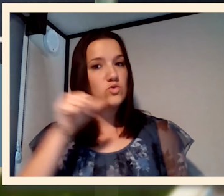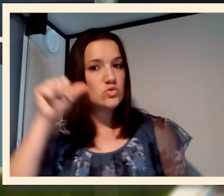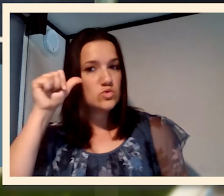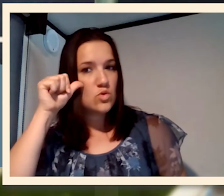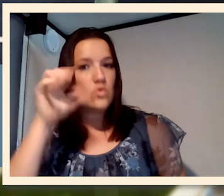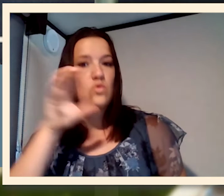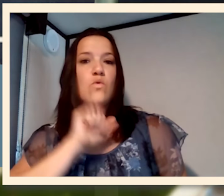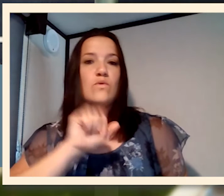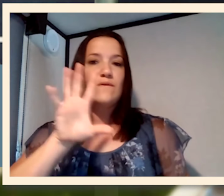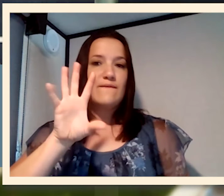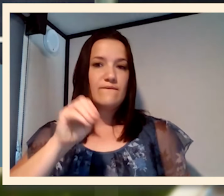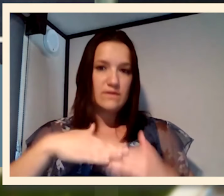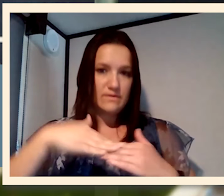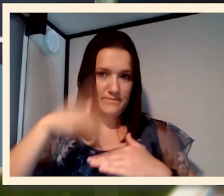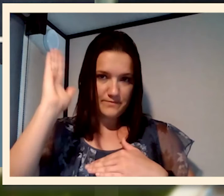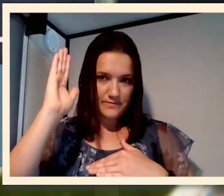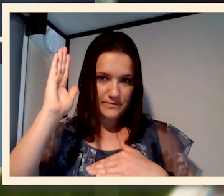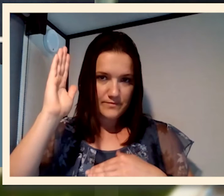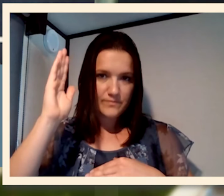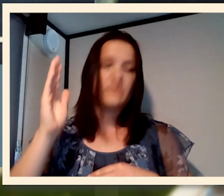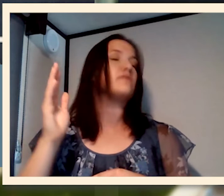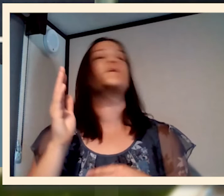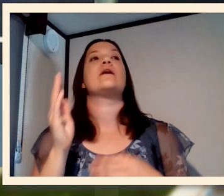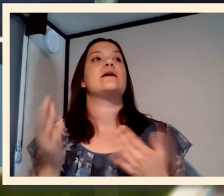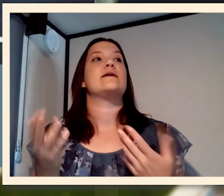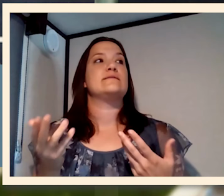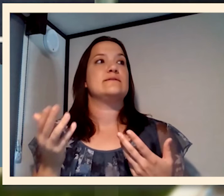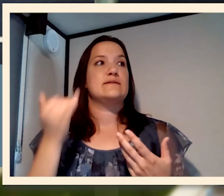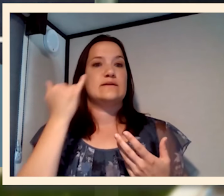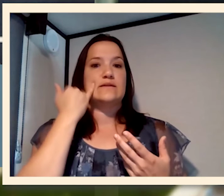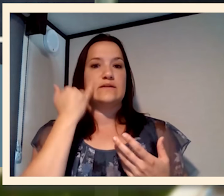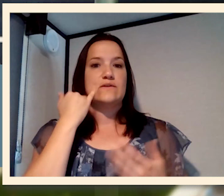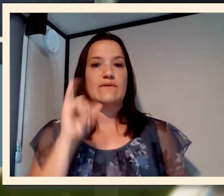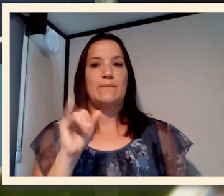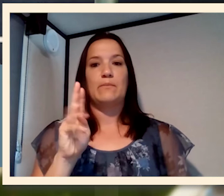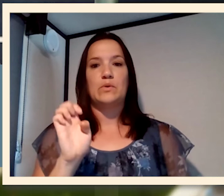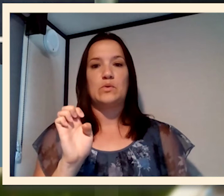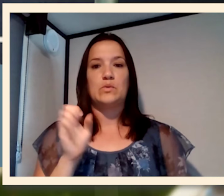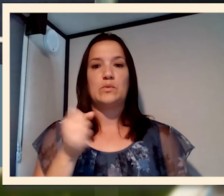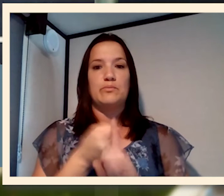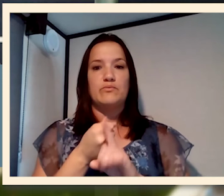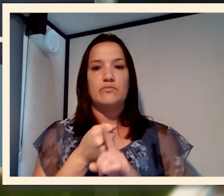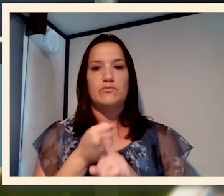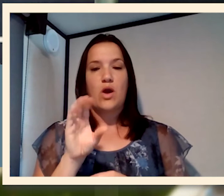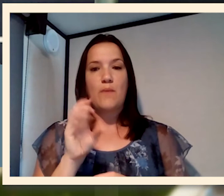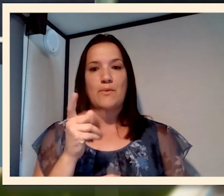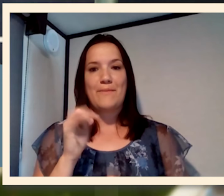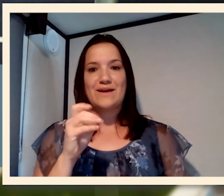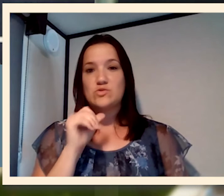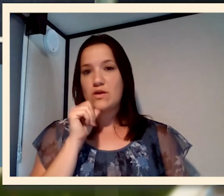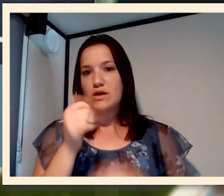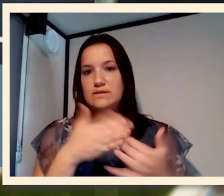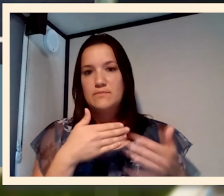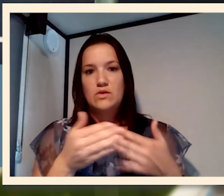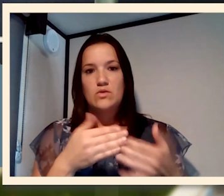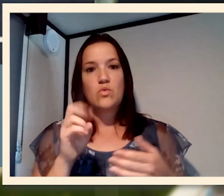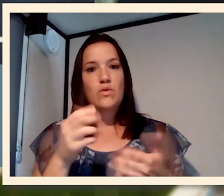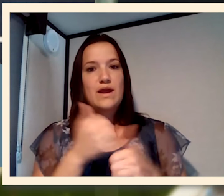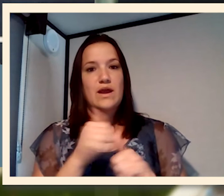shot, it's adults that are age 50 and older, again, whether you're immunocompromised or